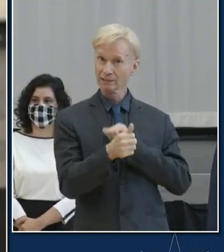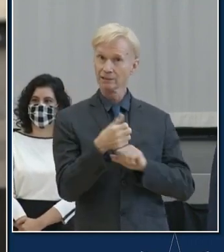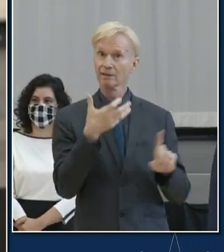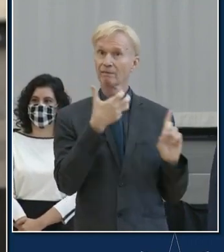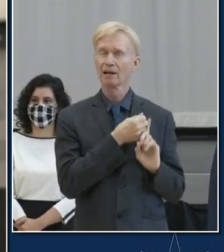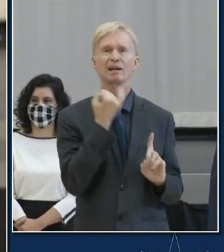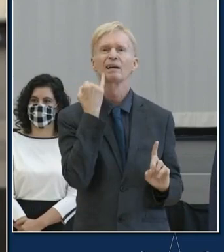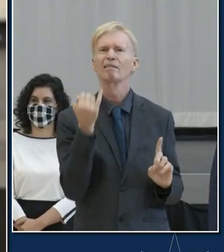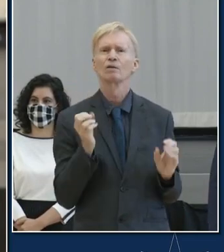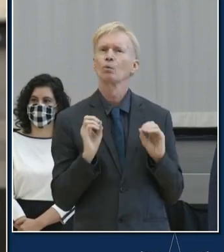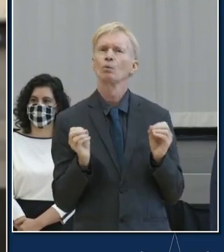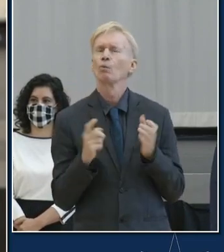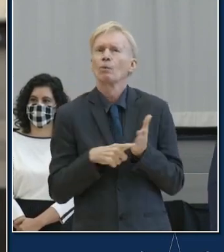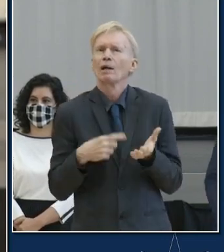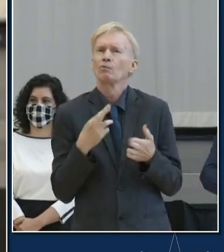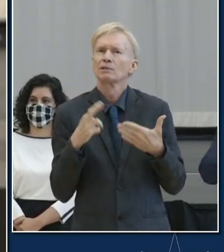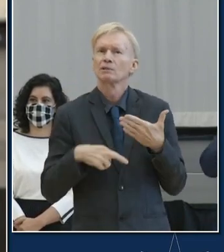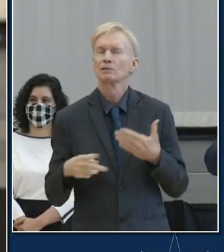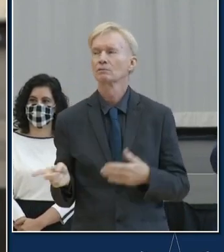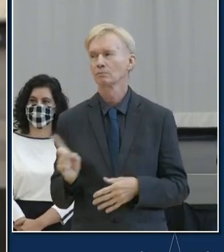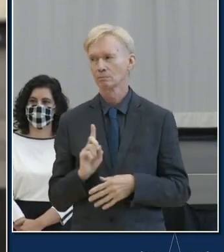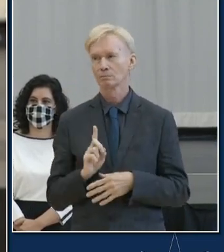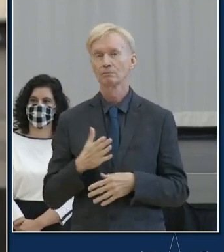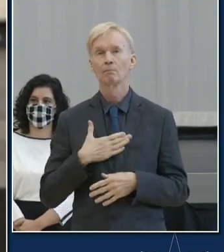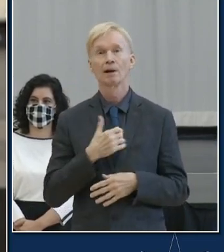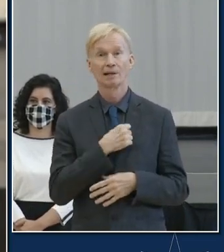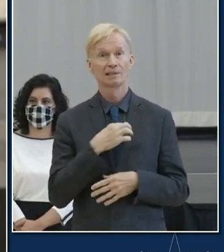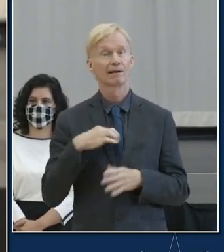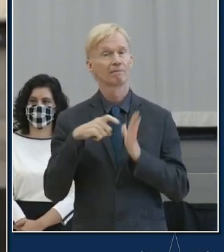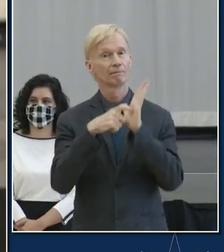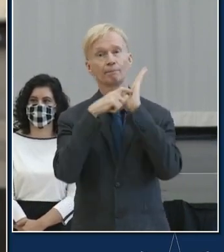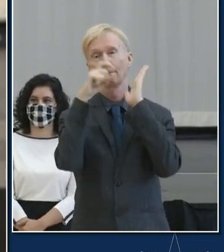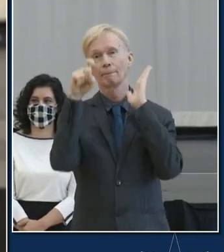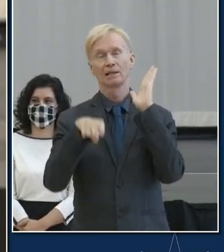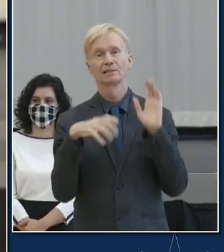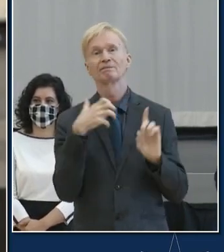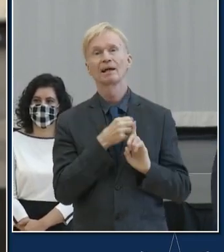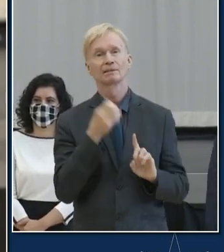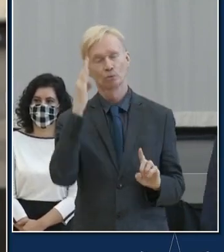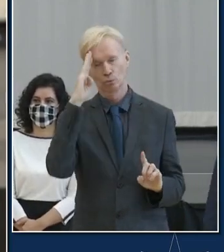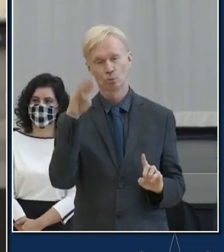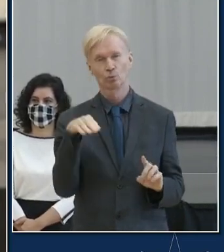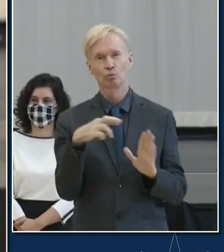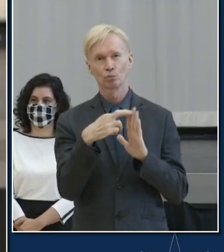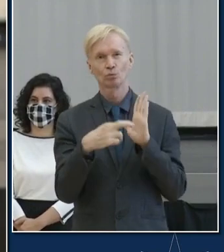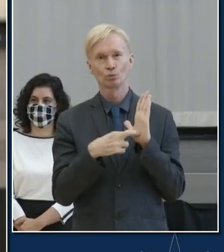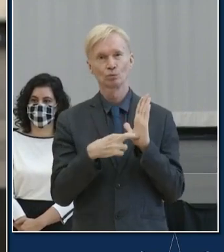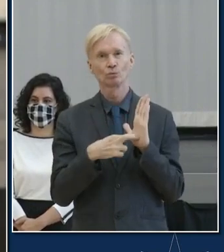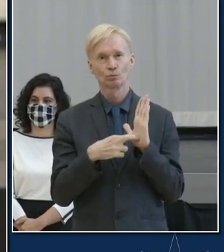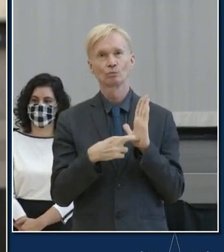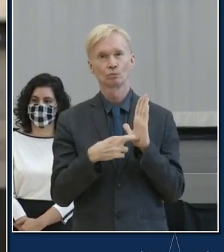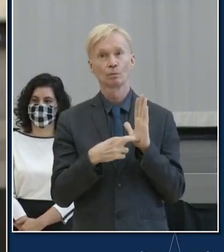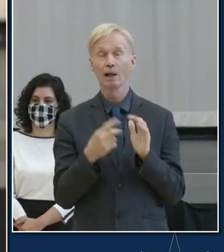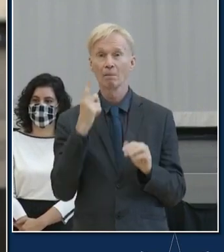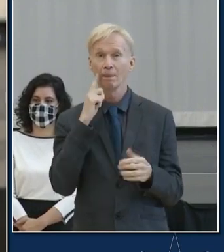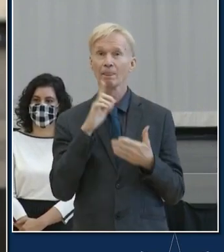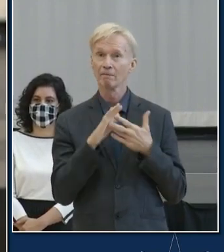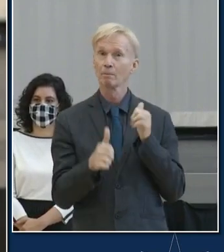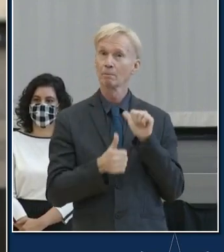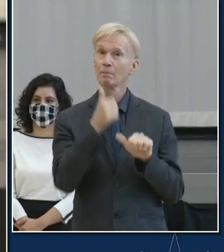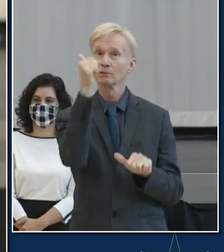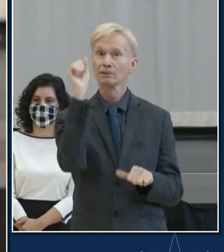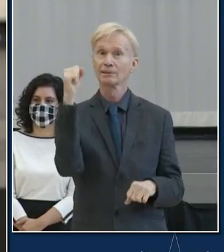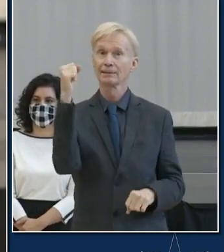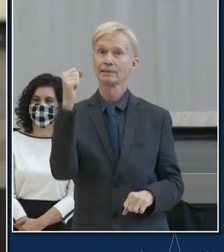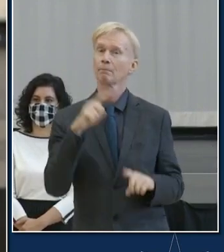happens if they don't? They all have to be, my staff all has to be vaccinated. They all know that. I think the majority of them are, but